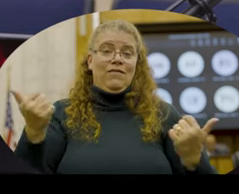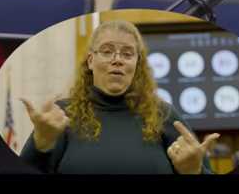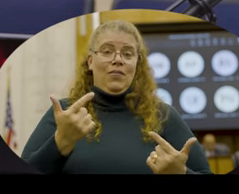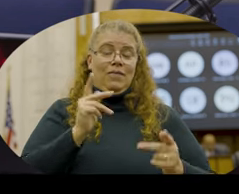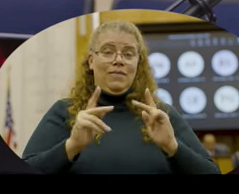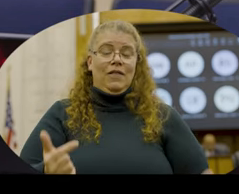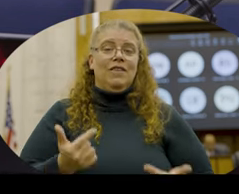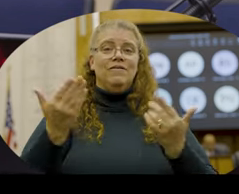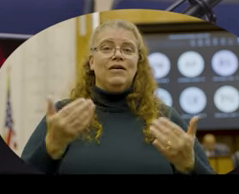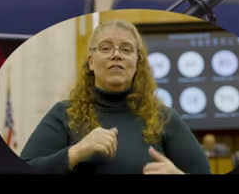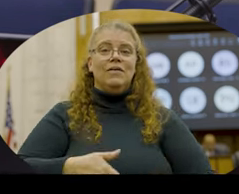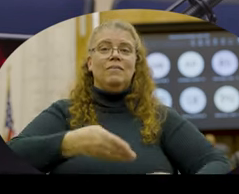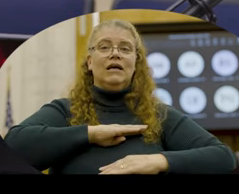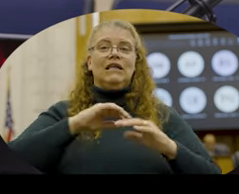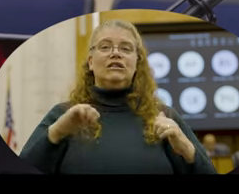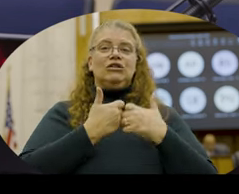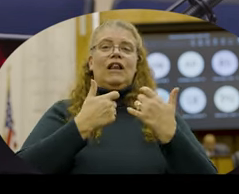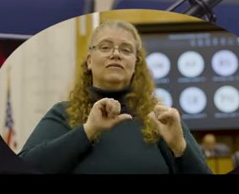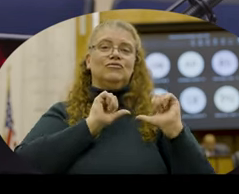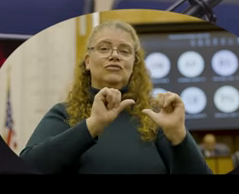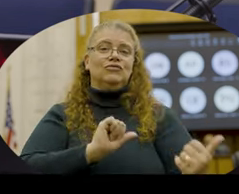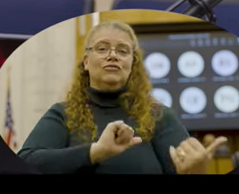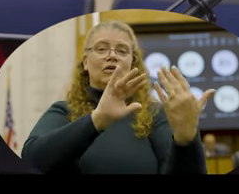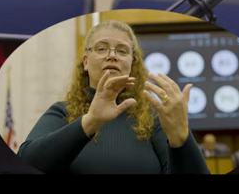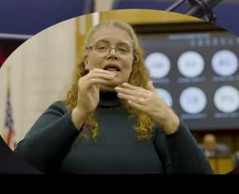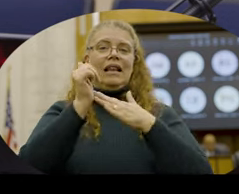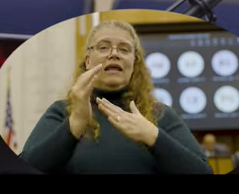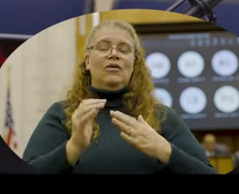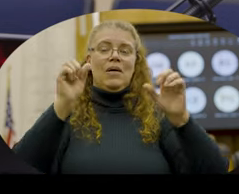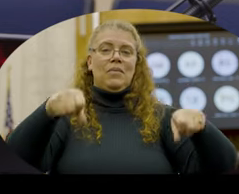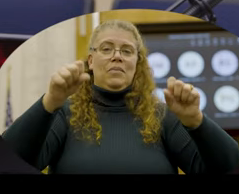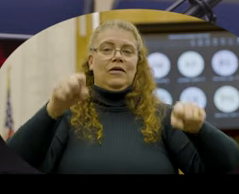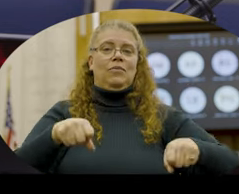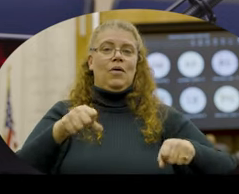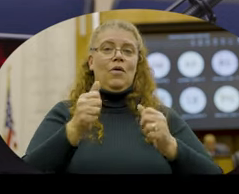Wickham, Westover Hills, and Fonticello, to just to name a few.